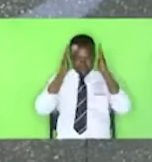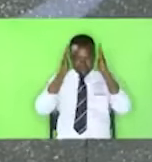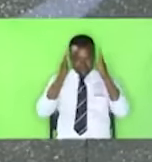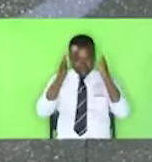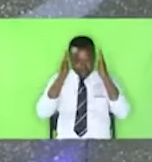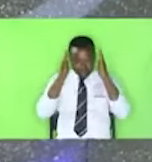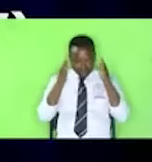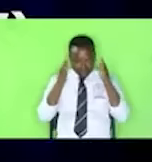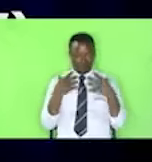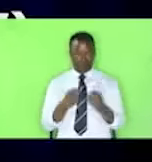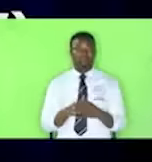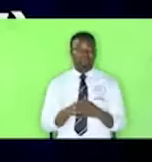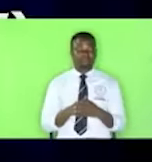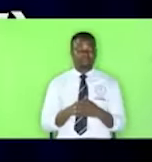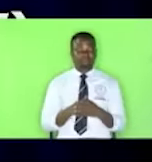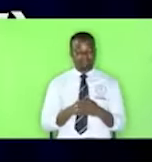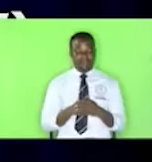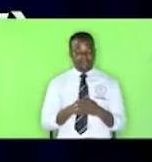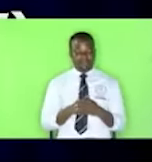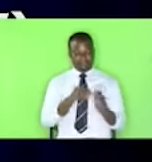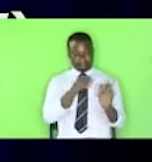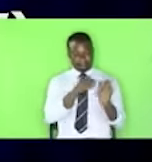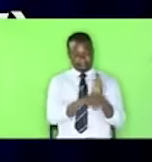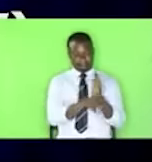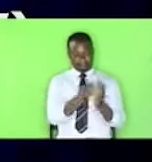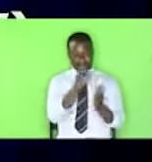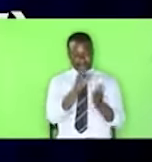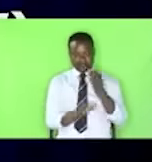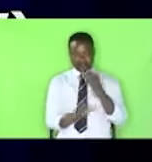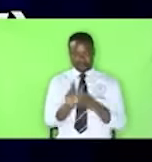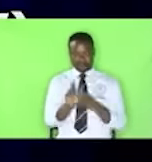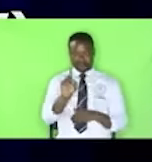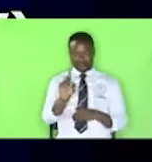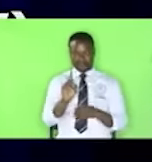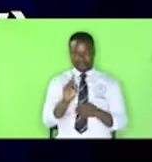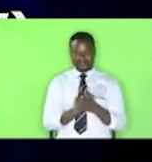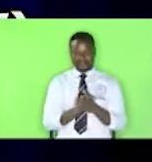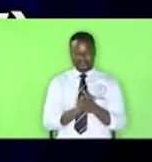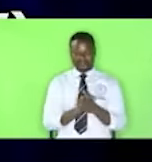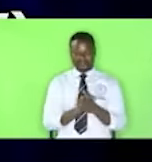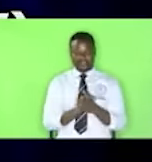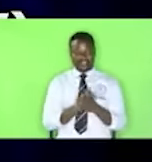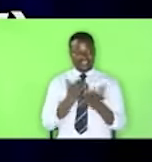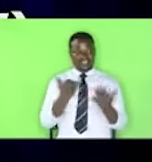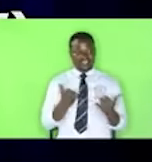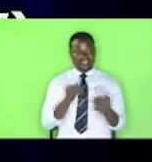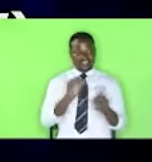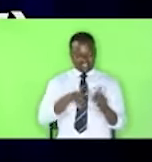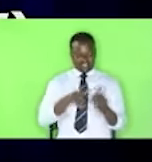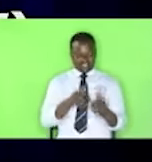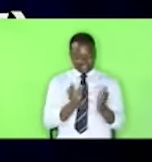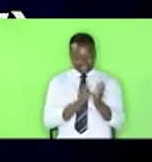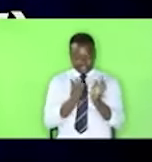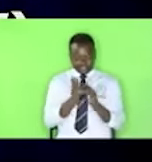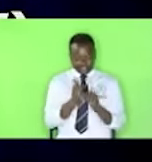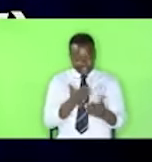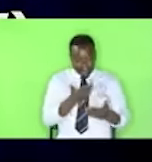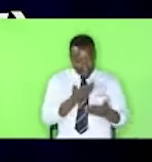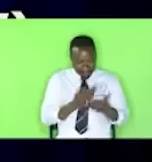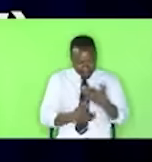reading. Matthew chapter 1. This is the genealogy of Jesus, the